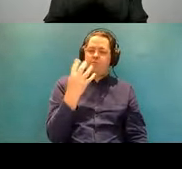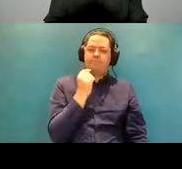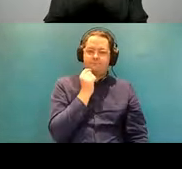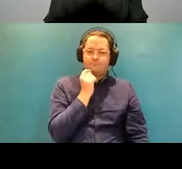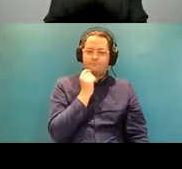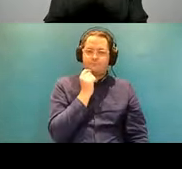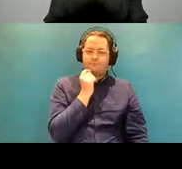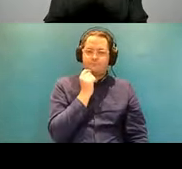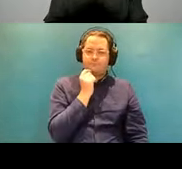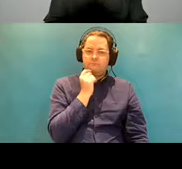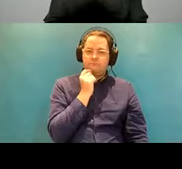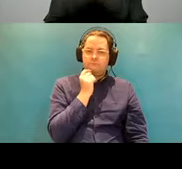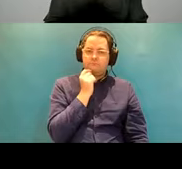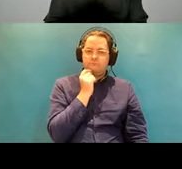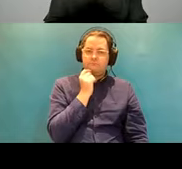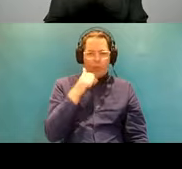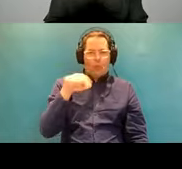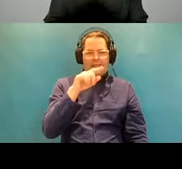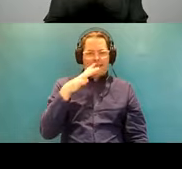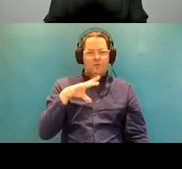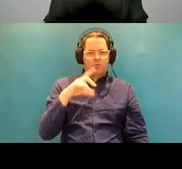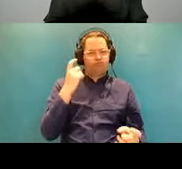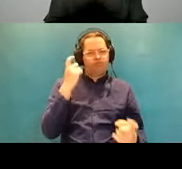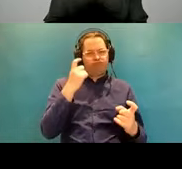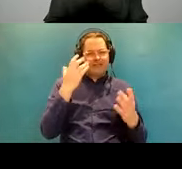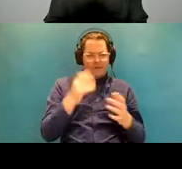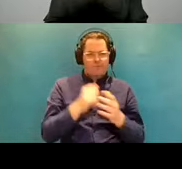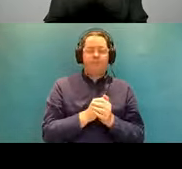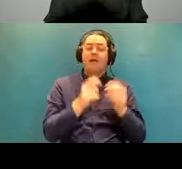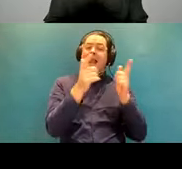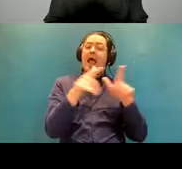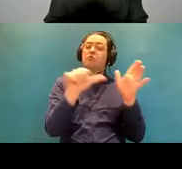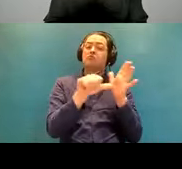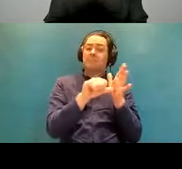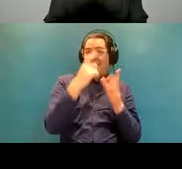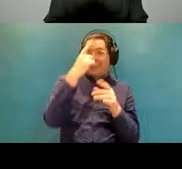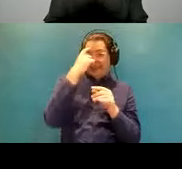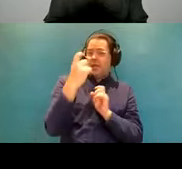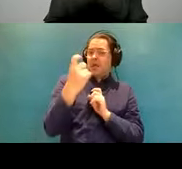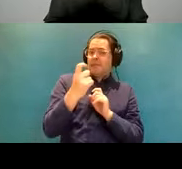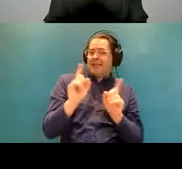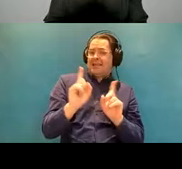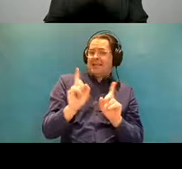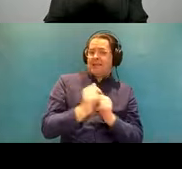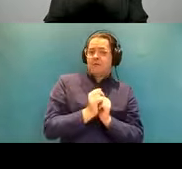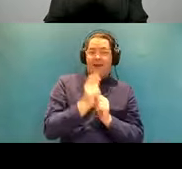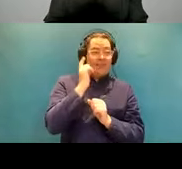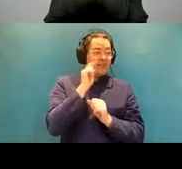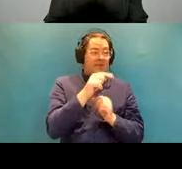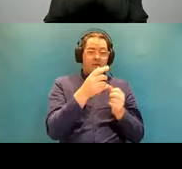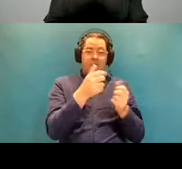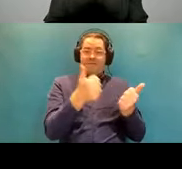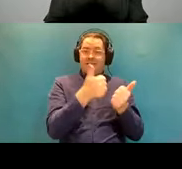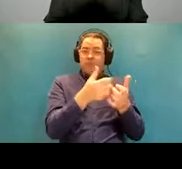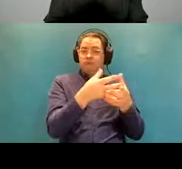and things that I think we should start to think about. So first of all, which language problems are anticipated and solved and which are not? And which